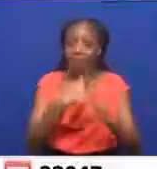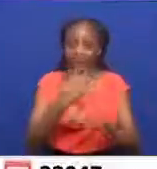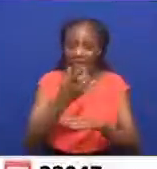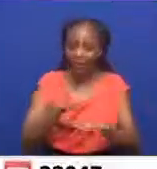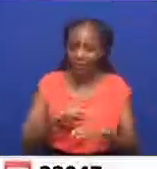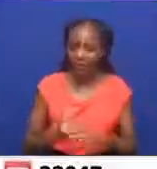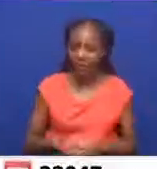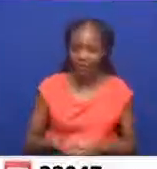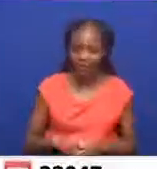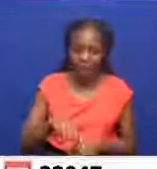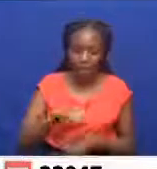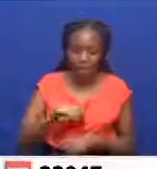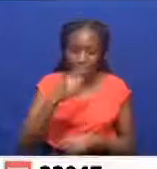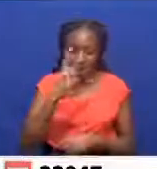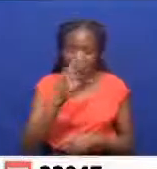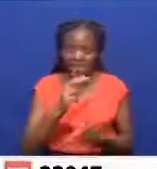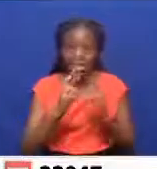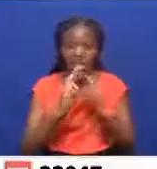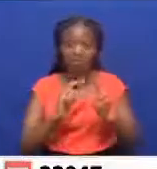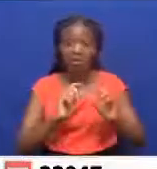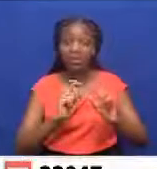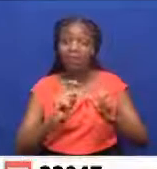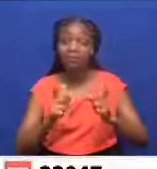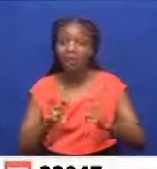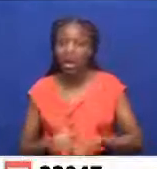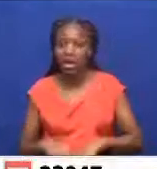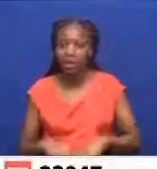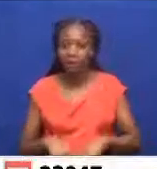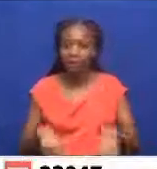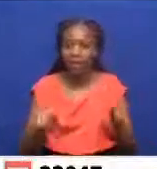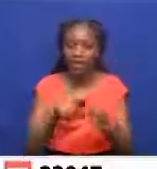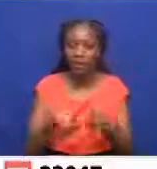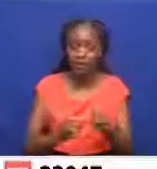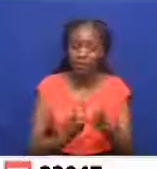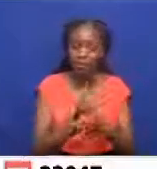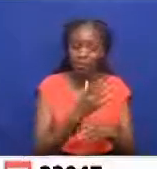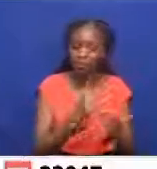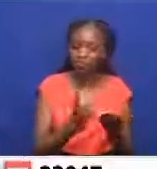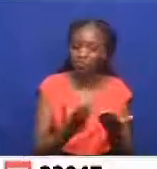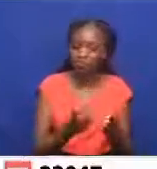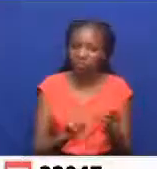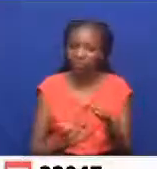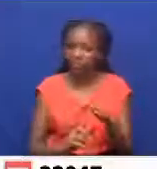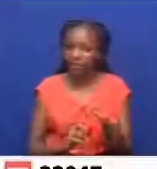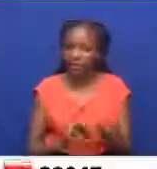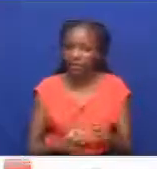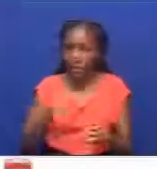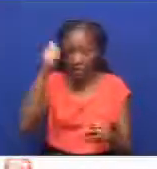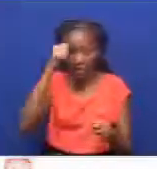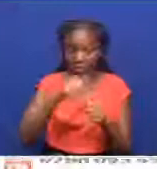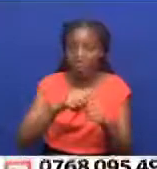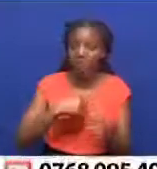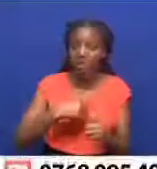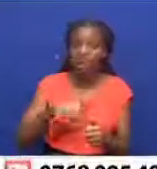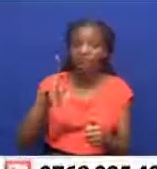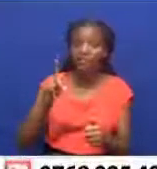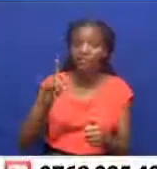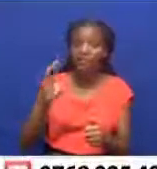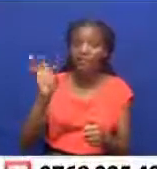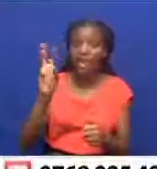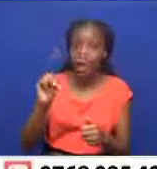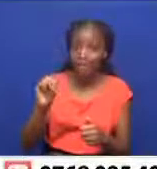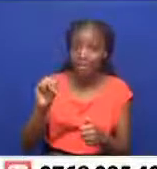the reports in the media, and internally within the ministry, there is a KCM secretariat, that's the